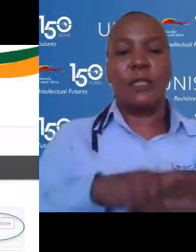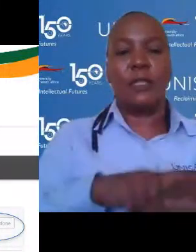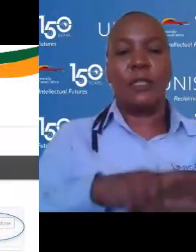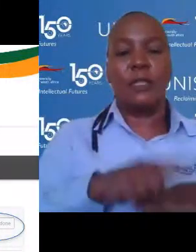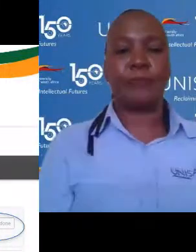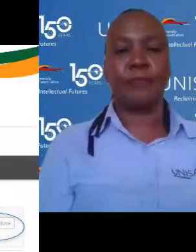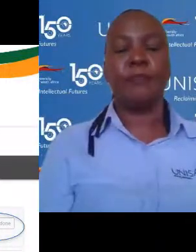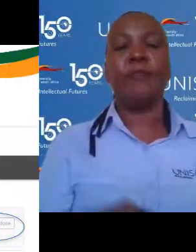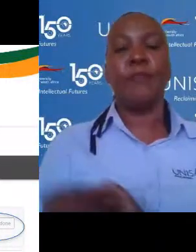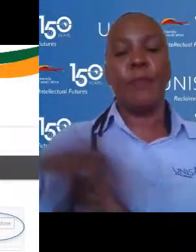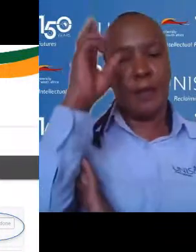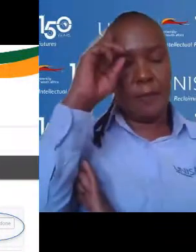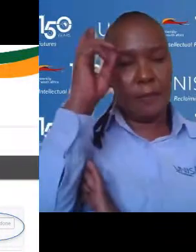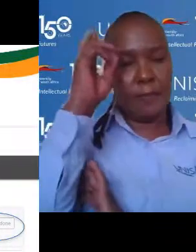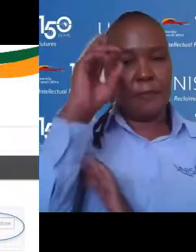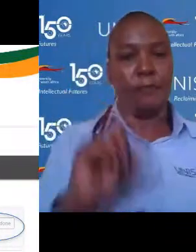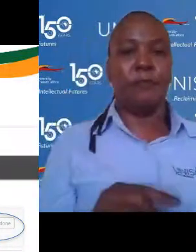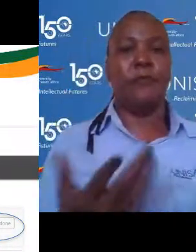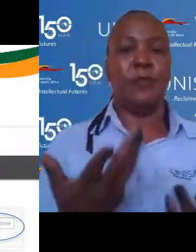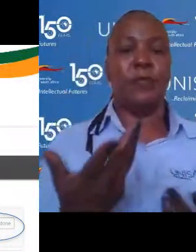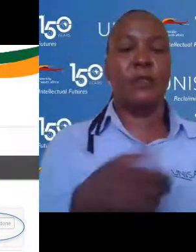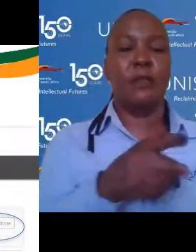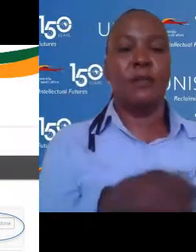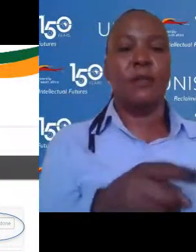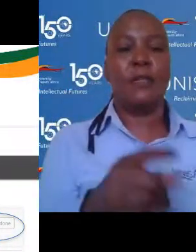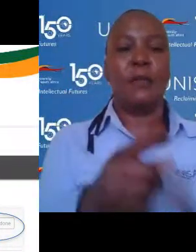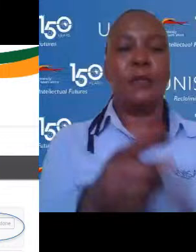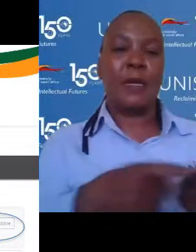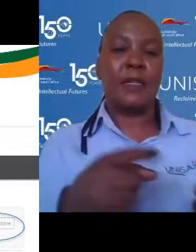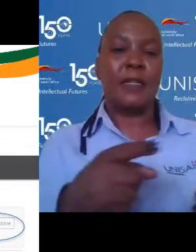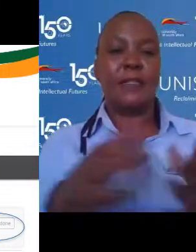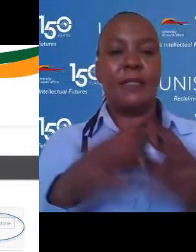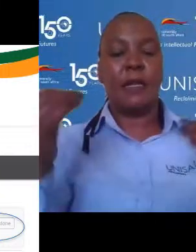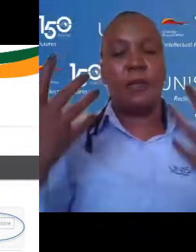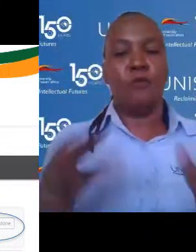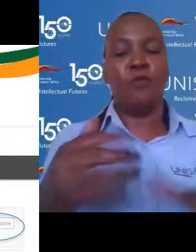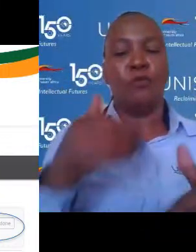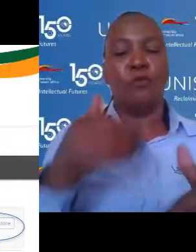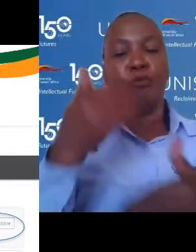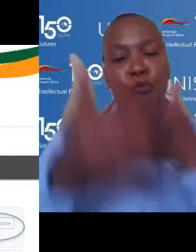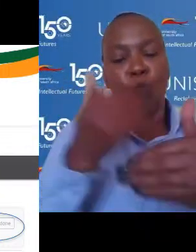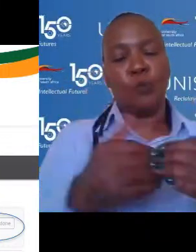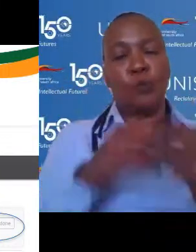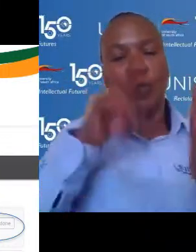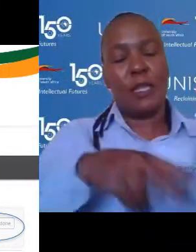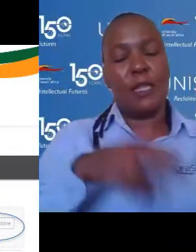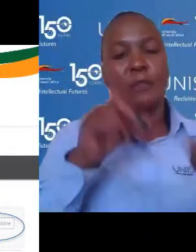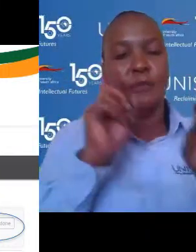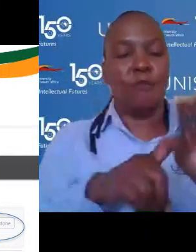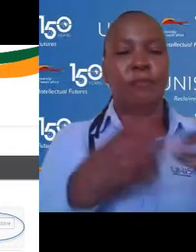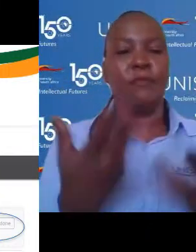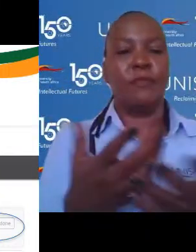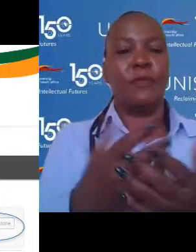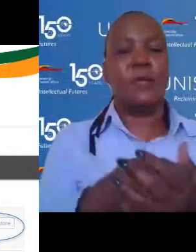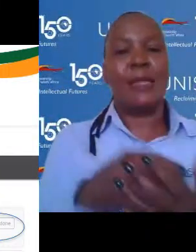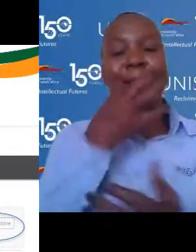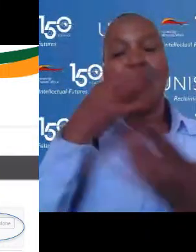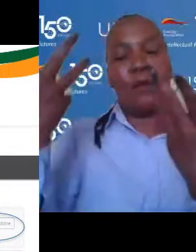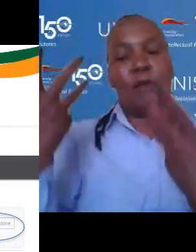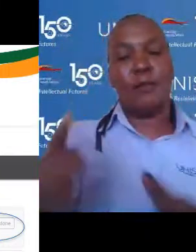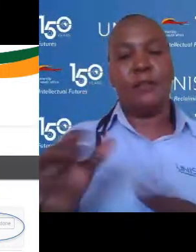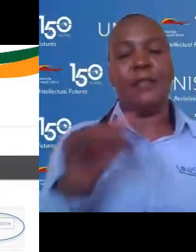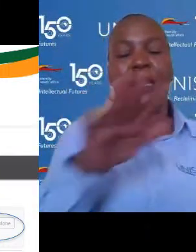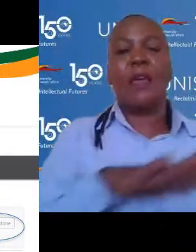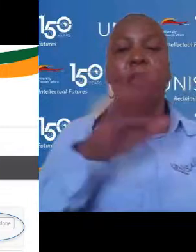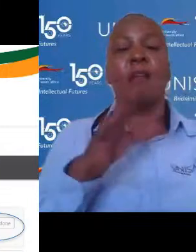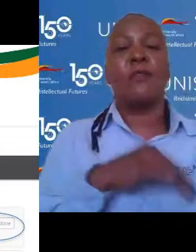Remember to mark each section as done when you're going through the courses. I've indicated the areas where you may find